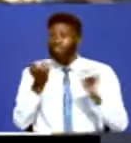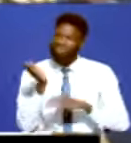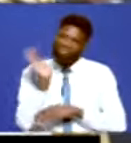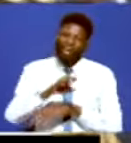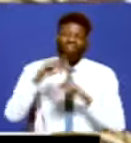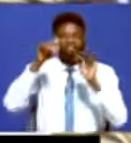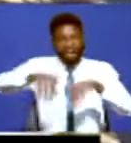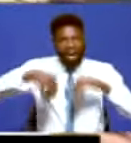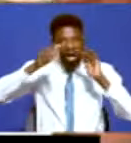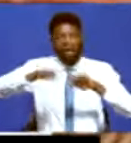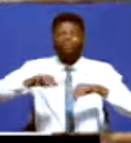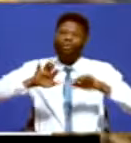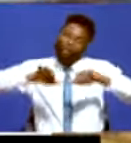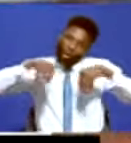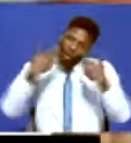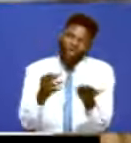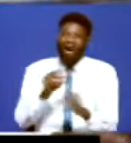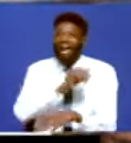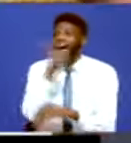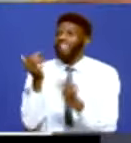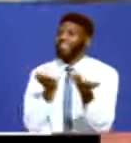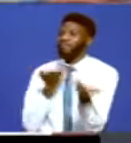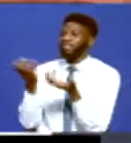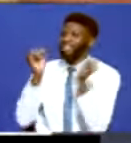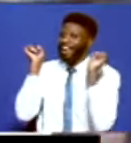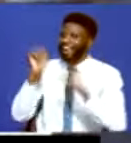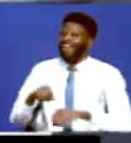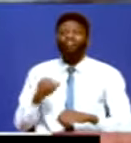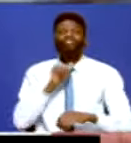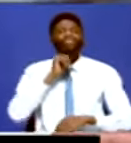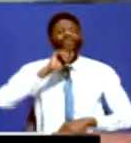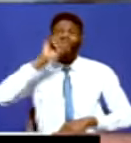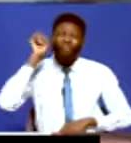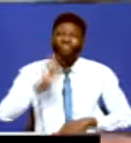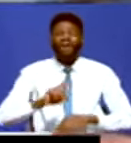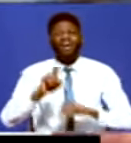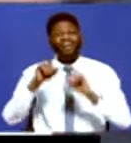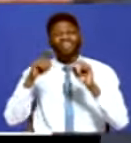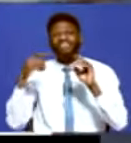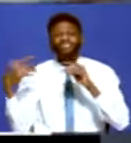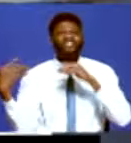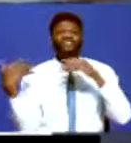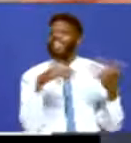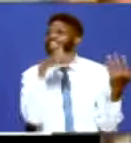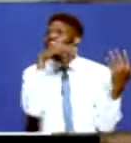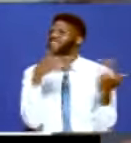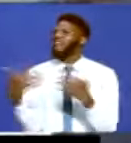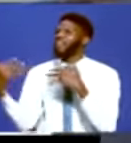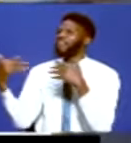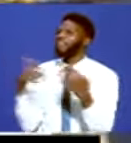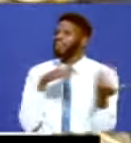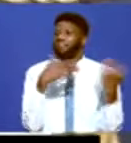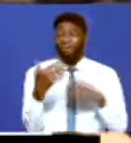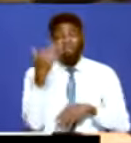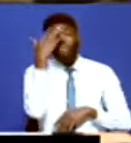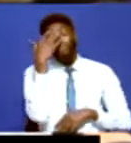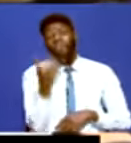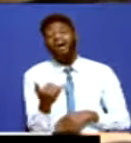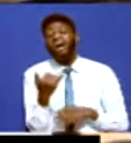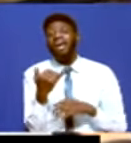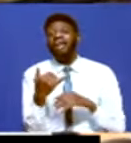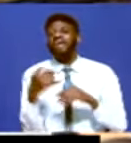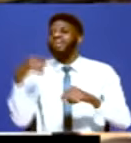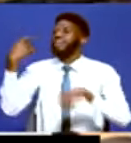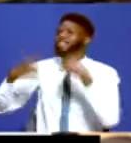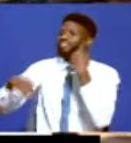zingine. Tusikue, hakuna haja kuleta vita kwa sababu ni contest.